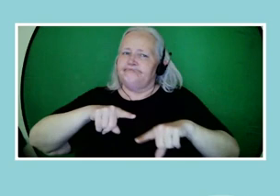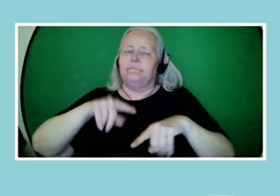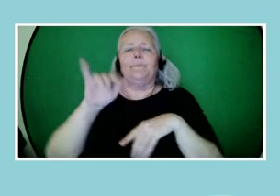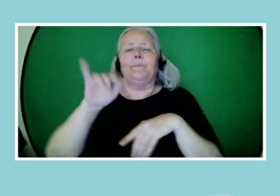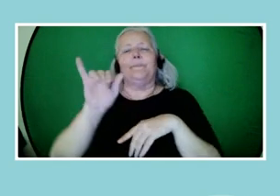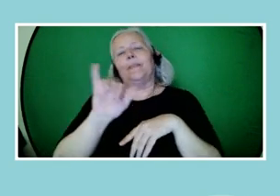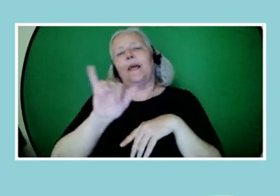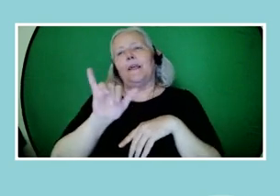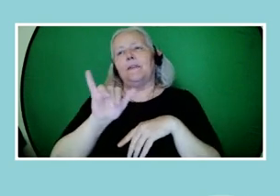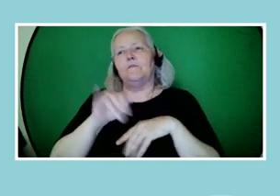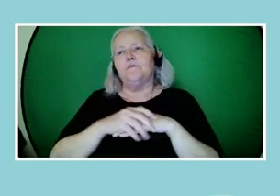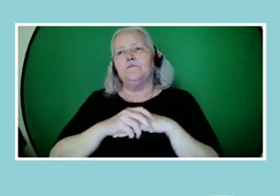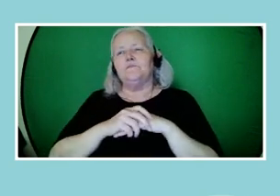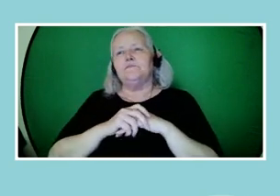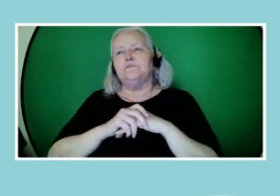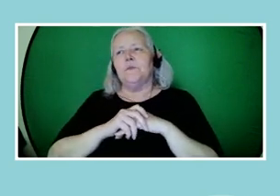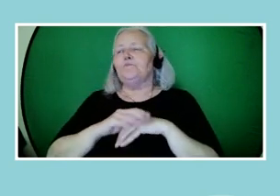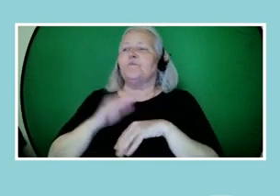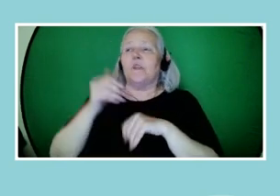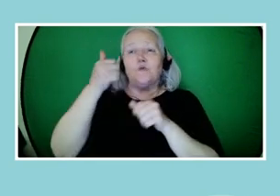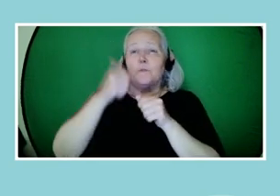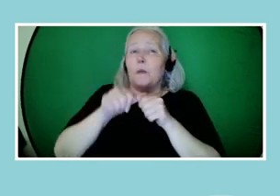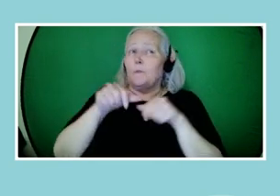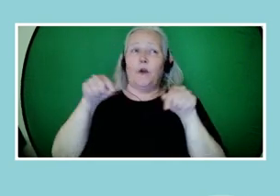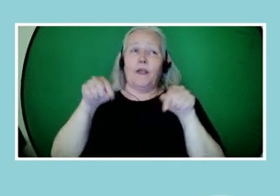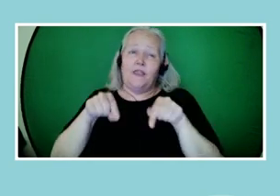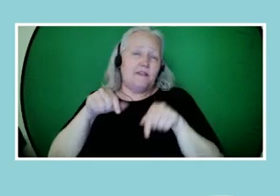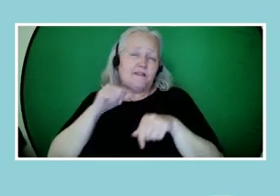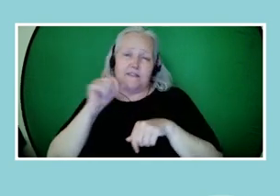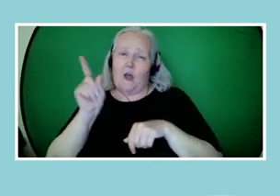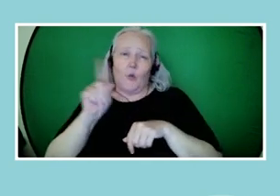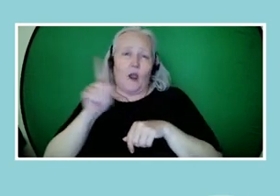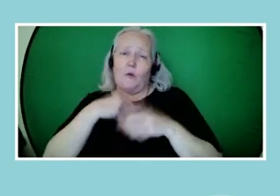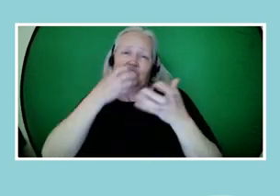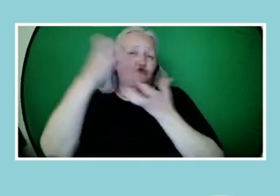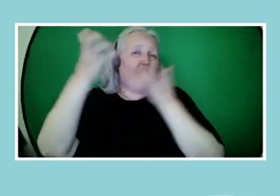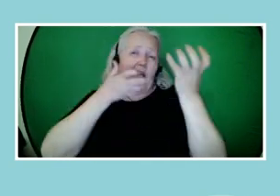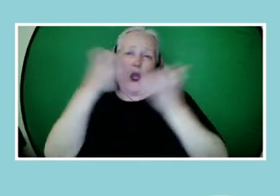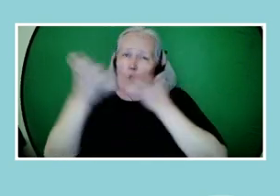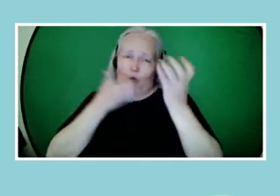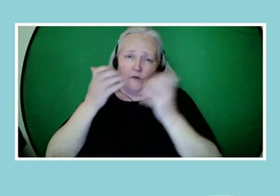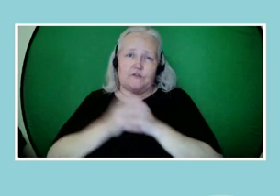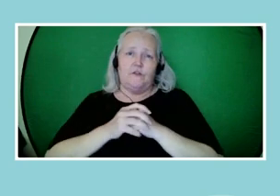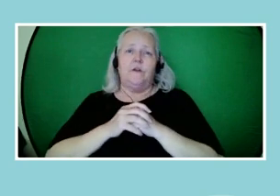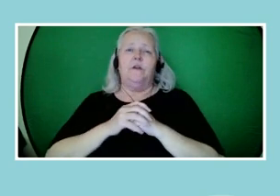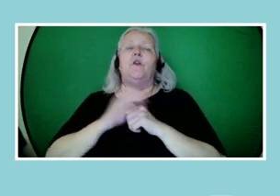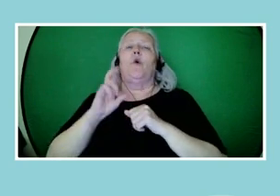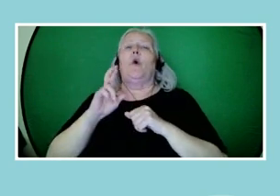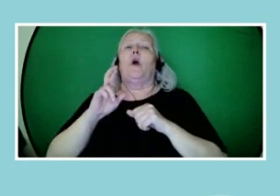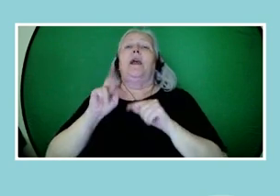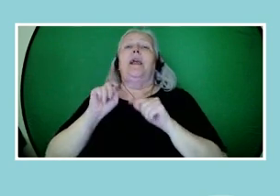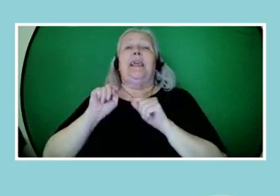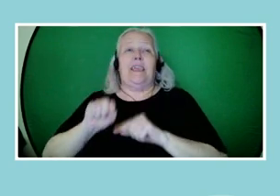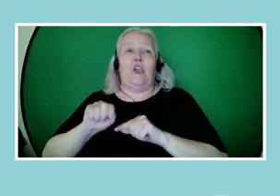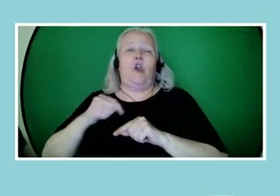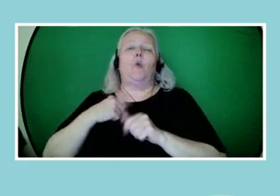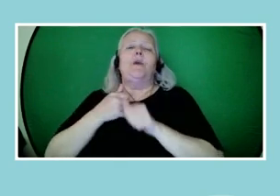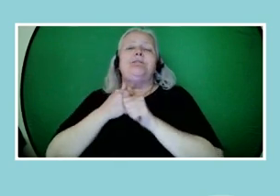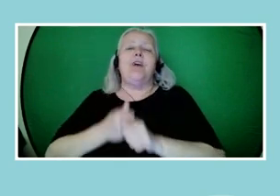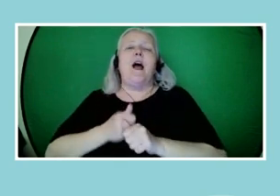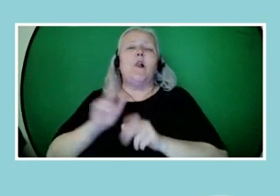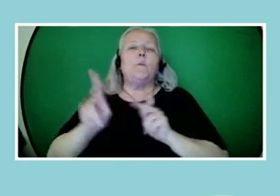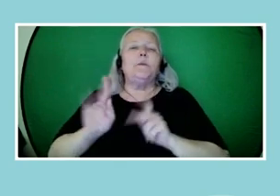know, we don't raise our voice here, or over here we use people's pronouns that they